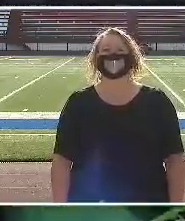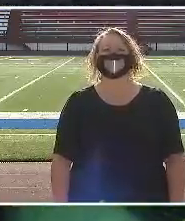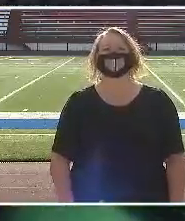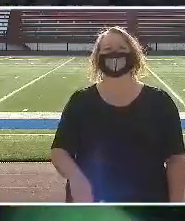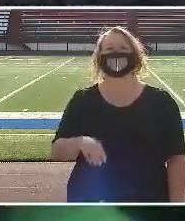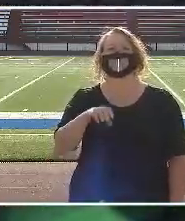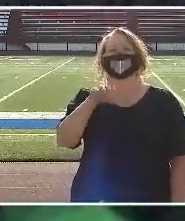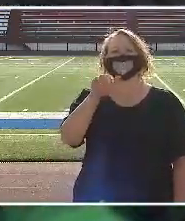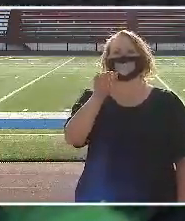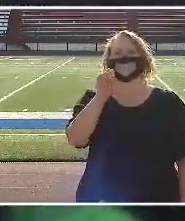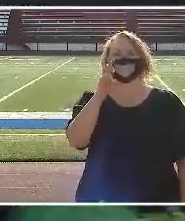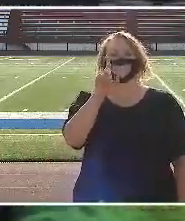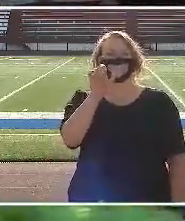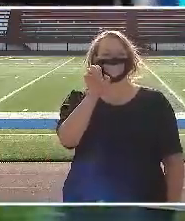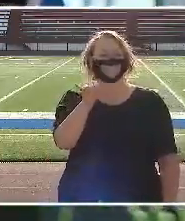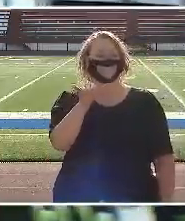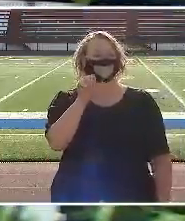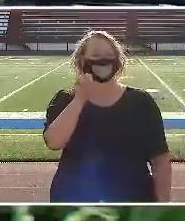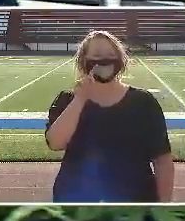Ashley Steven.